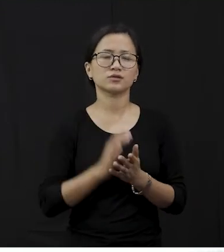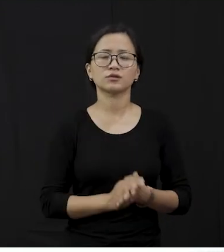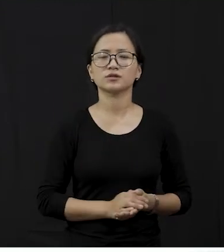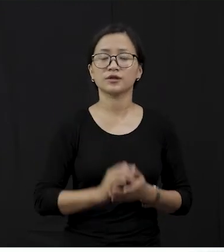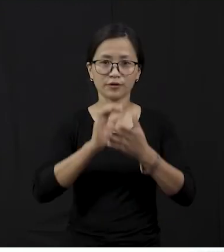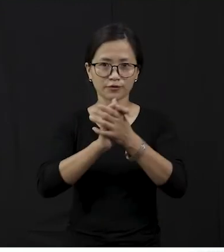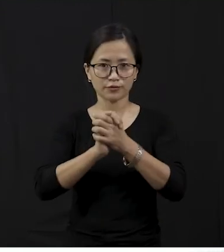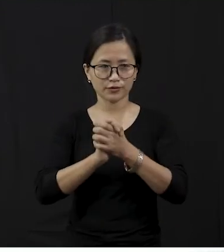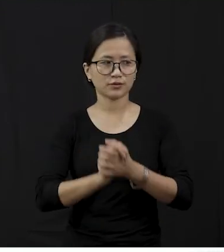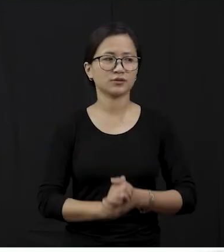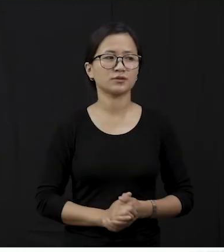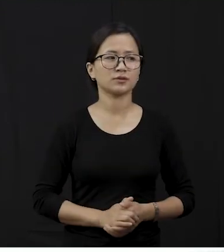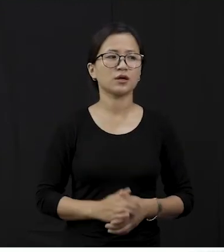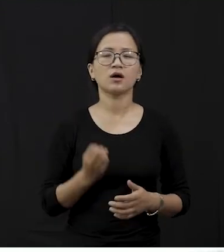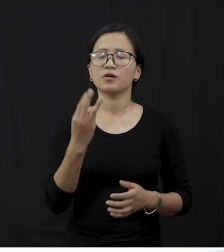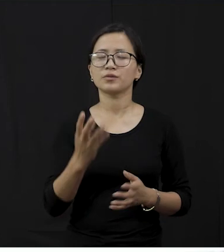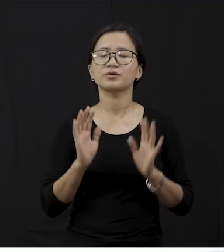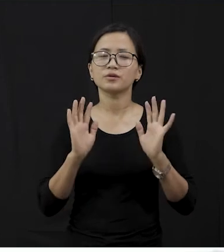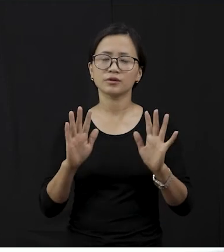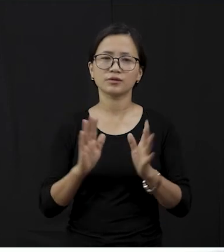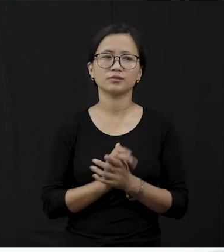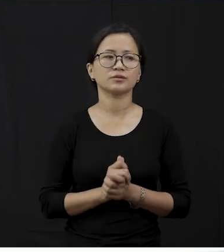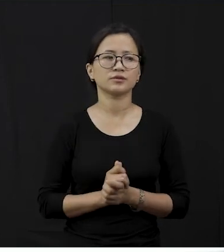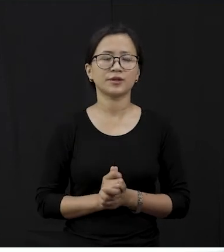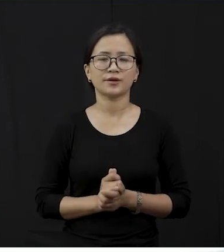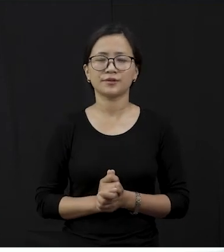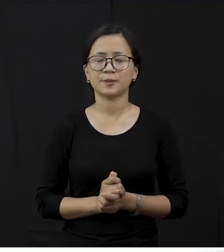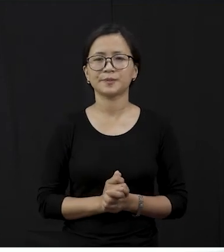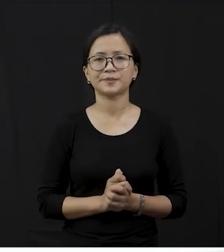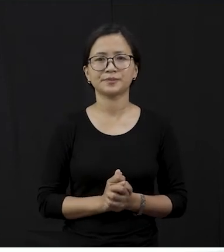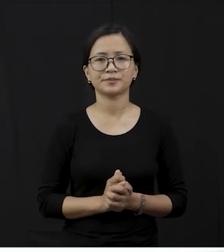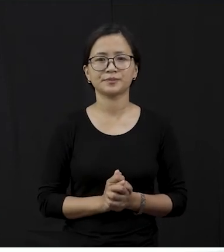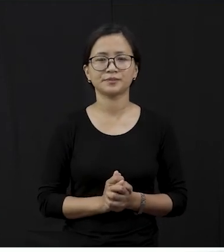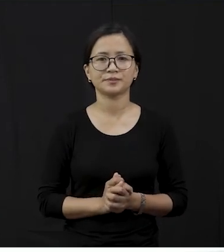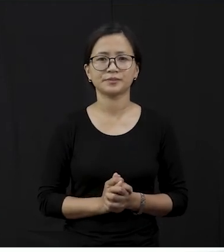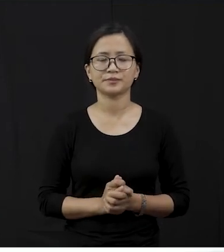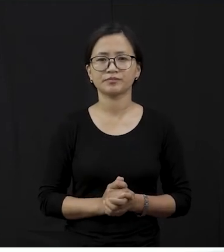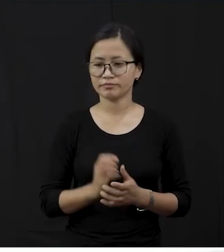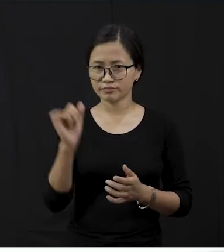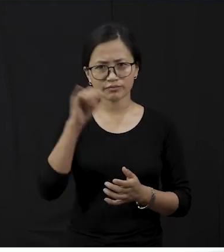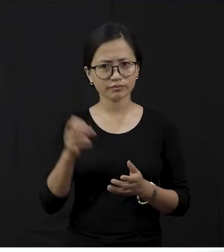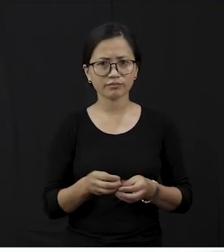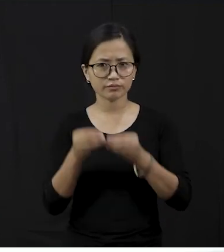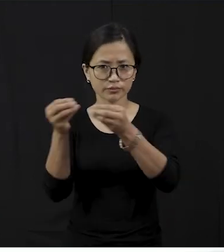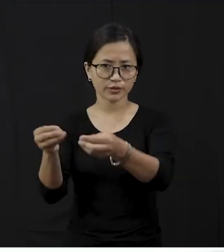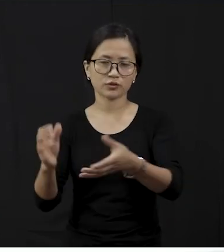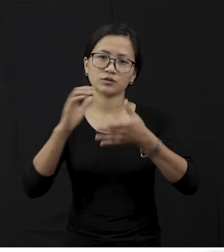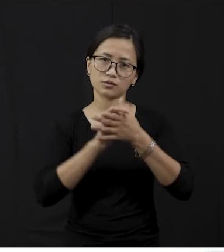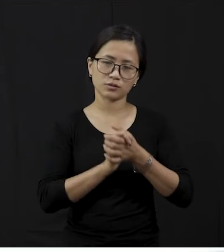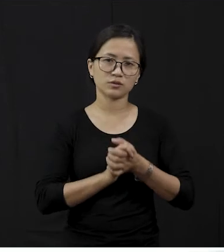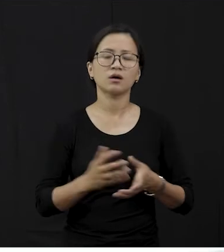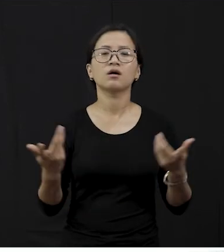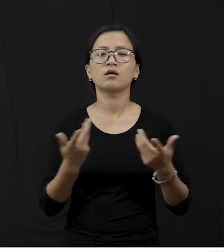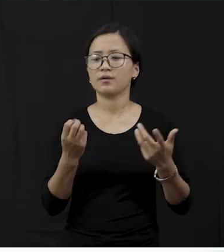now? James had 15 marbles. He already gave 6 marbles to his friend. Then how many marbles does